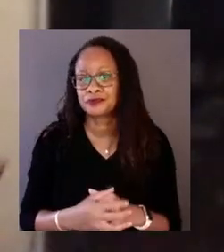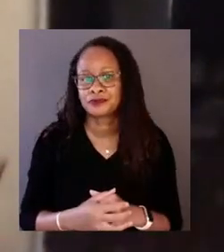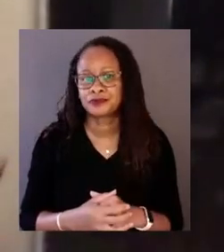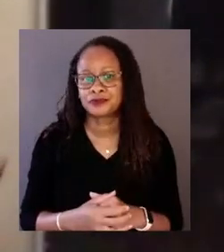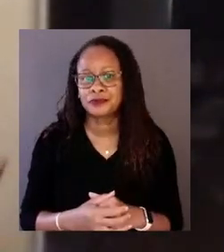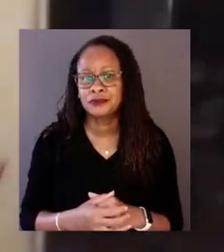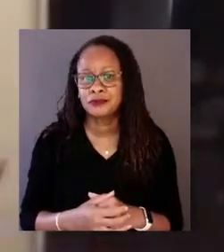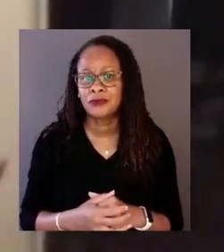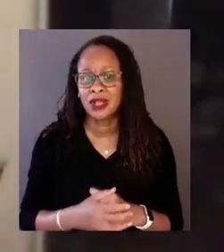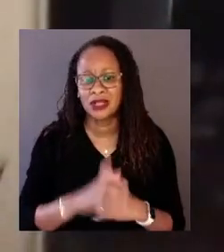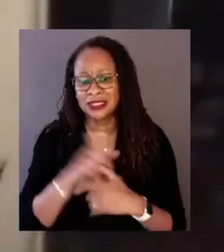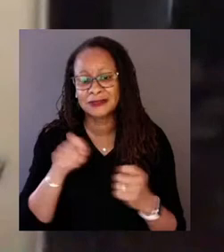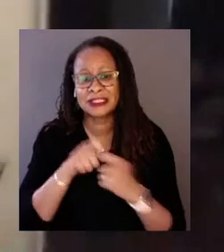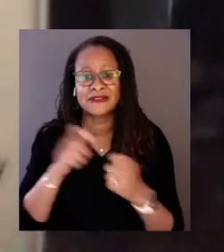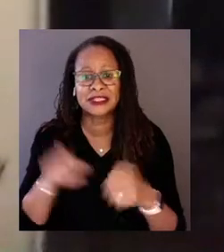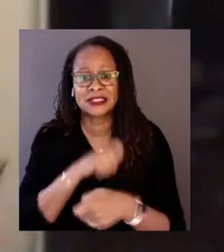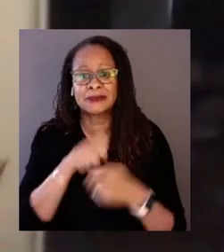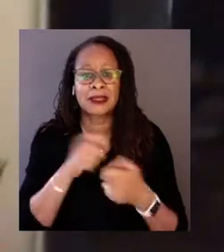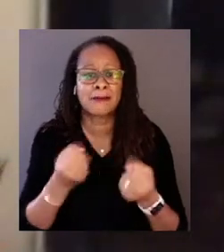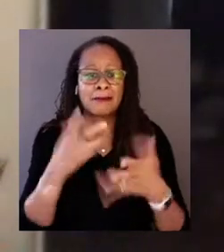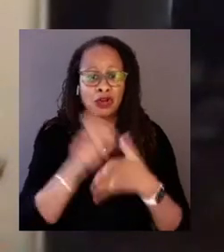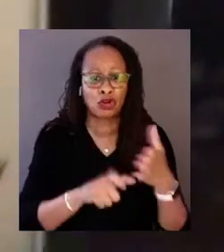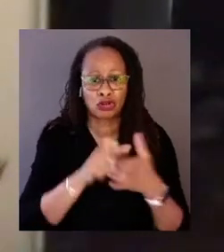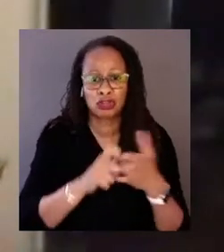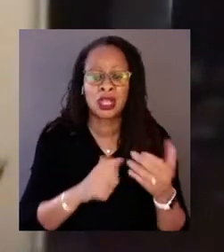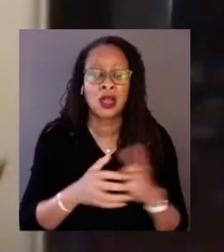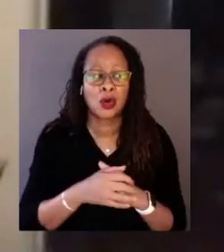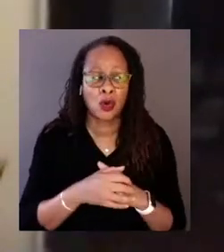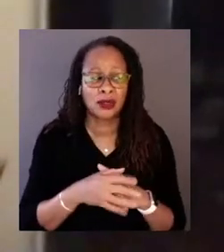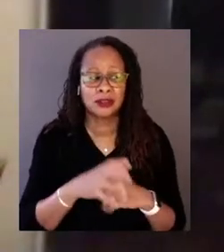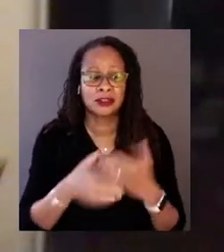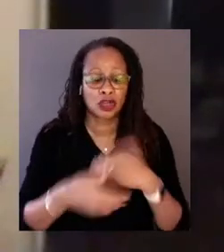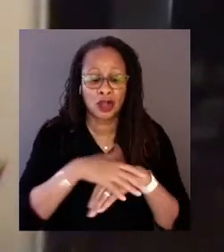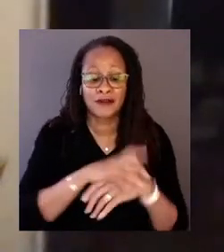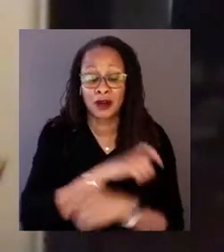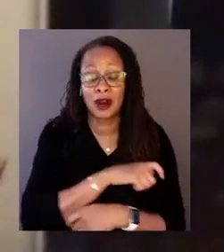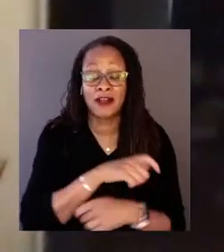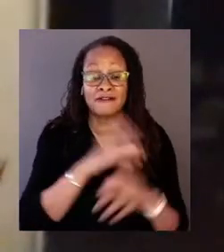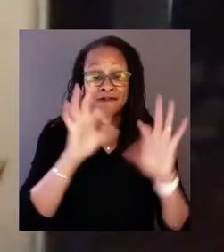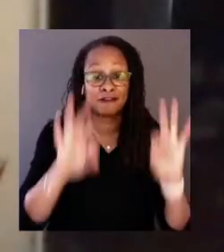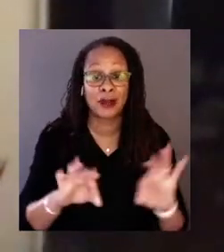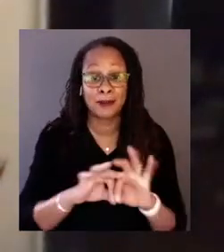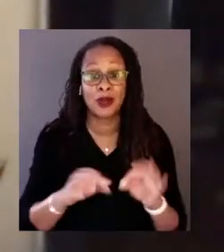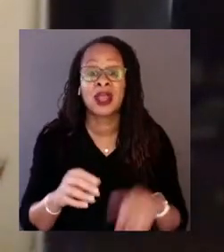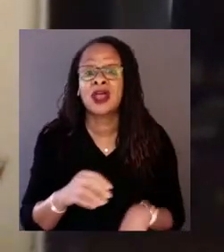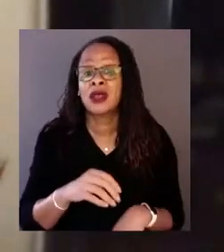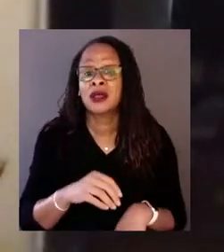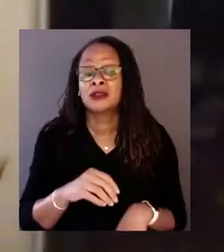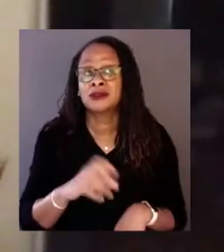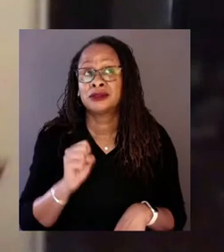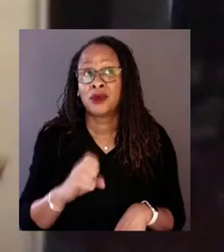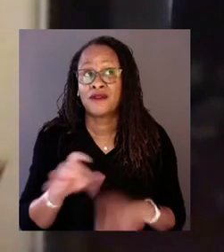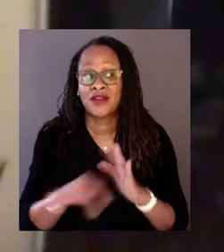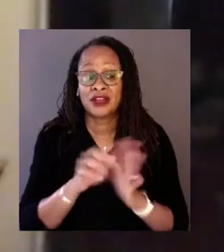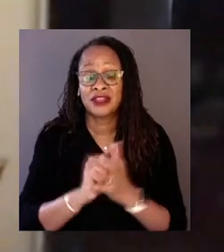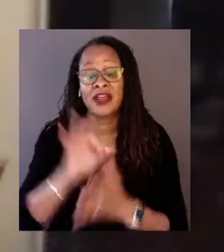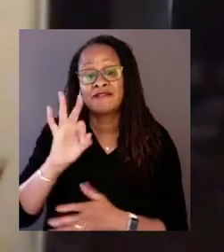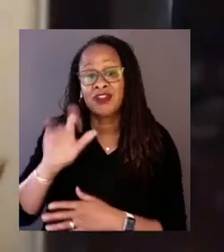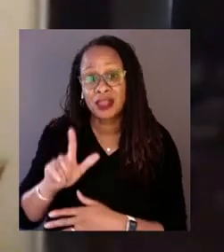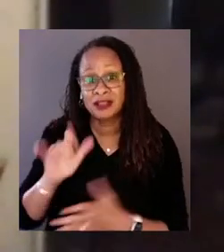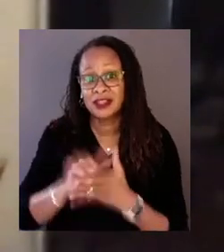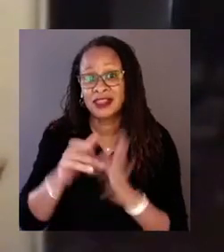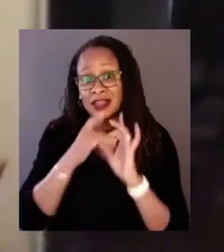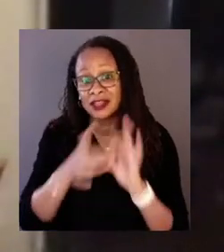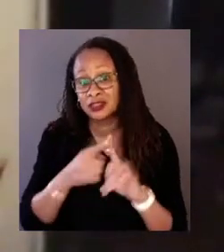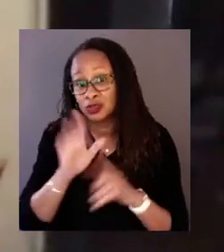has to cover this particular film or whatnot. So the strength of finding that freelancer that, you know, that really connects with your film is that you